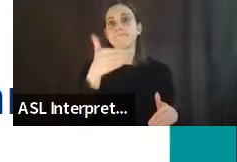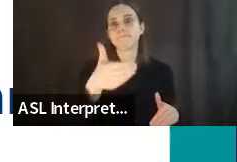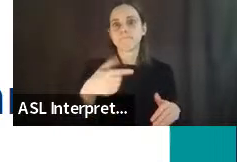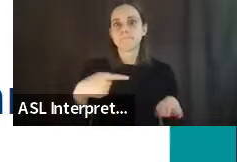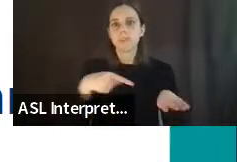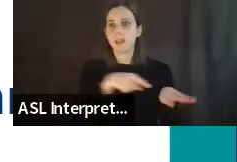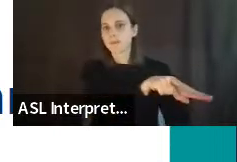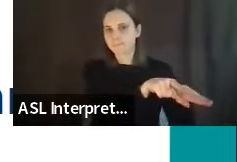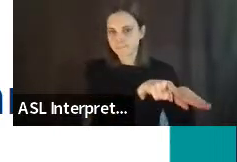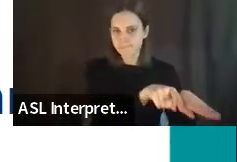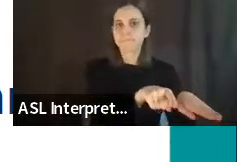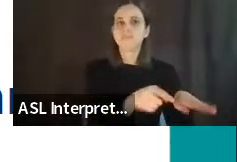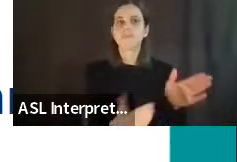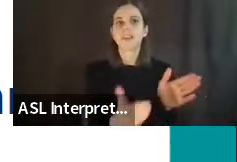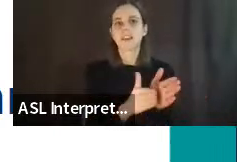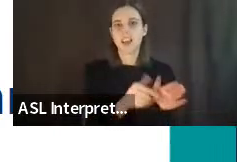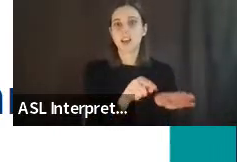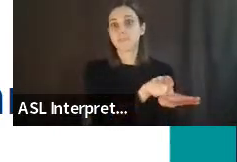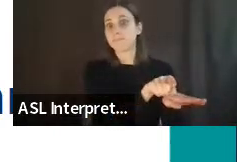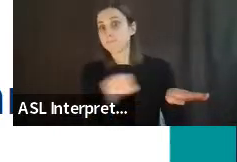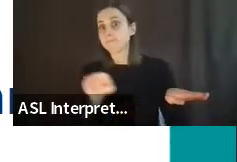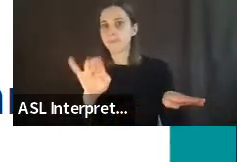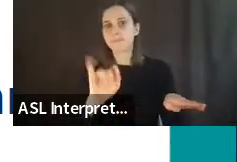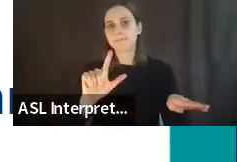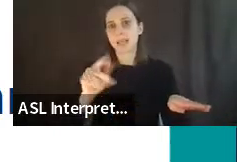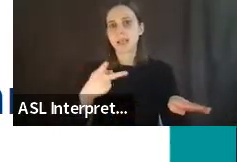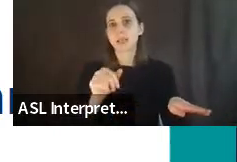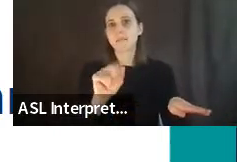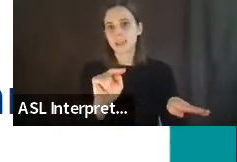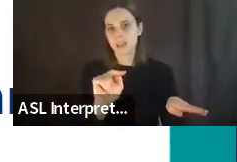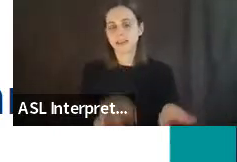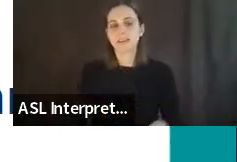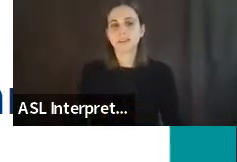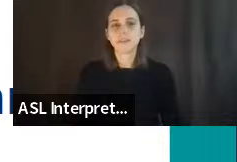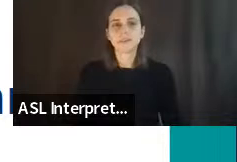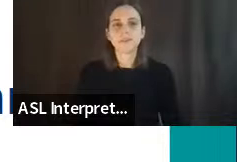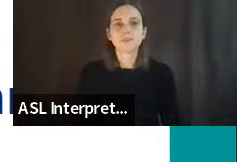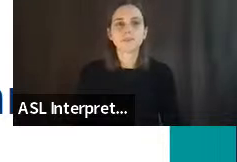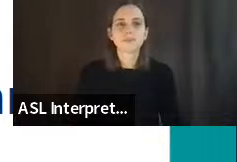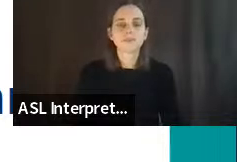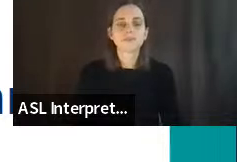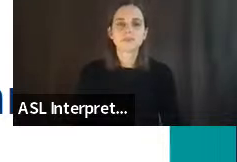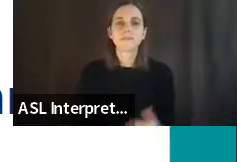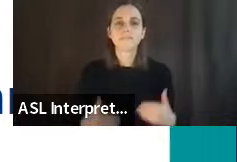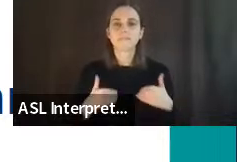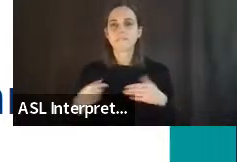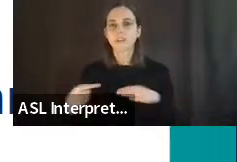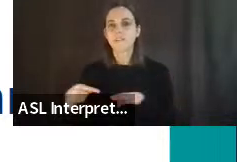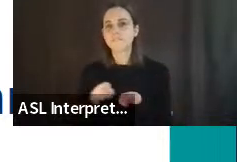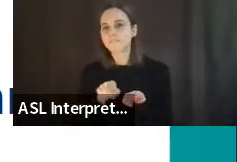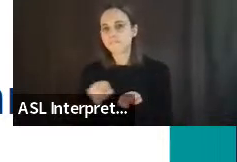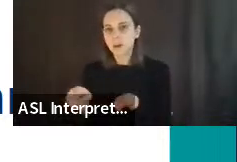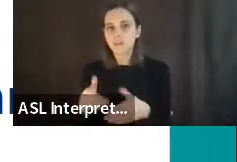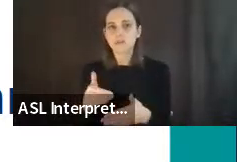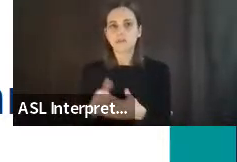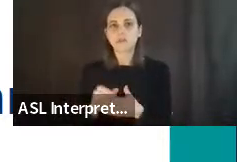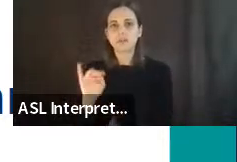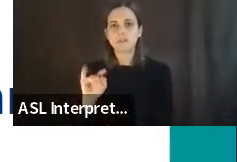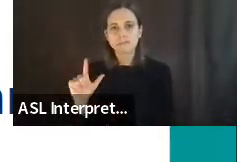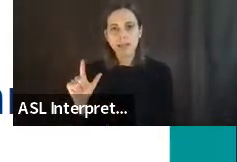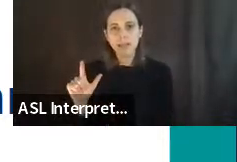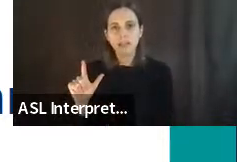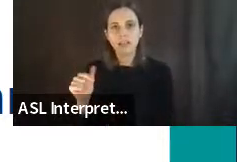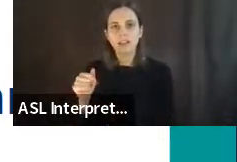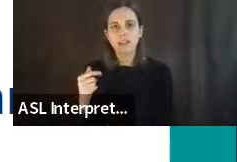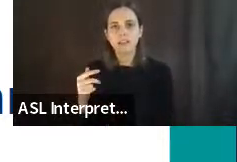plane, and then kind of continue down the system. So there are auxiliary lanes located between SR 500 and middle plane, kind of currently 1 or